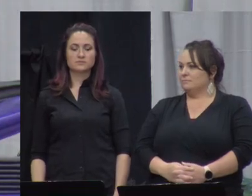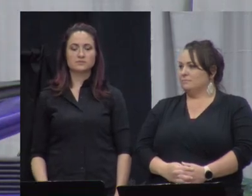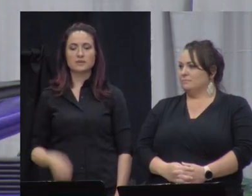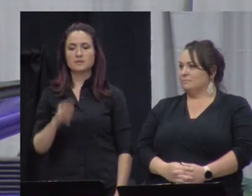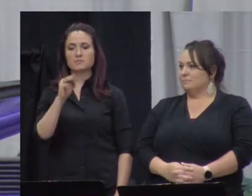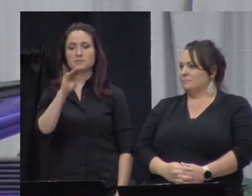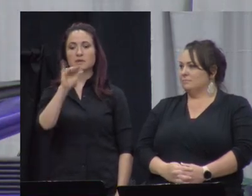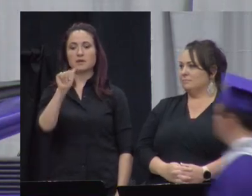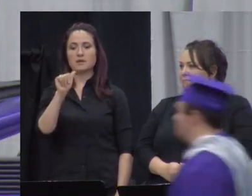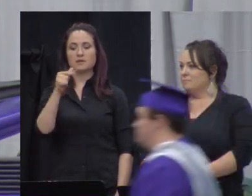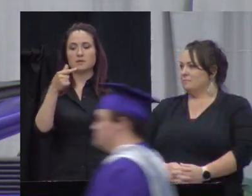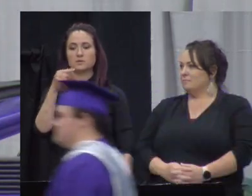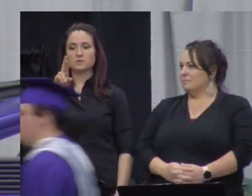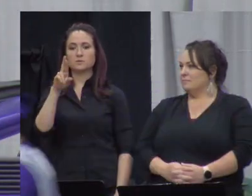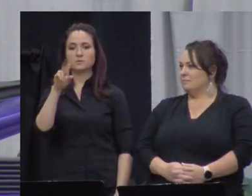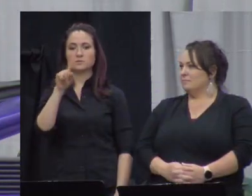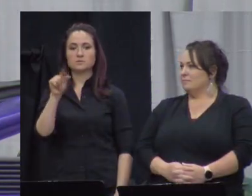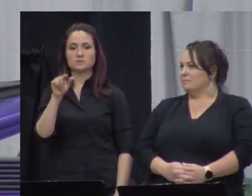Mia Guzman.